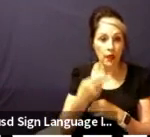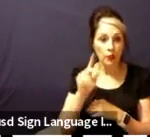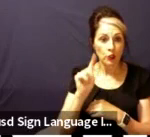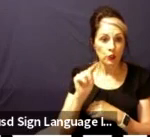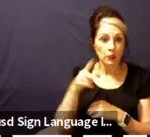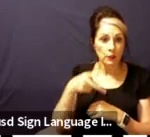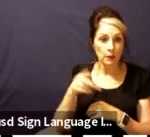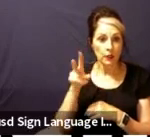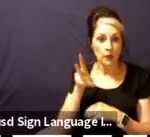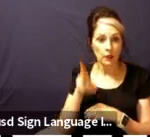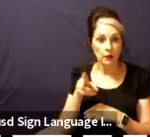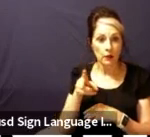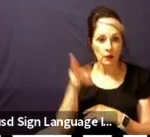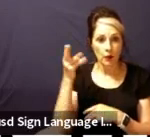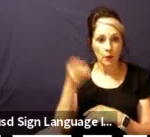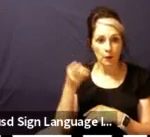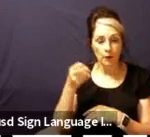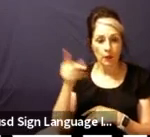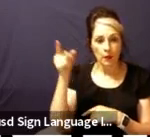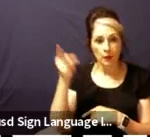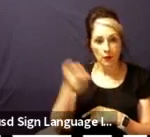https or